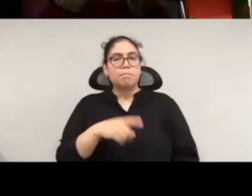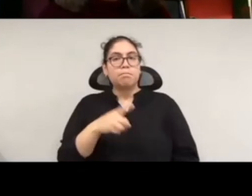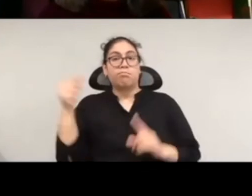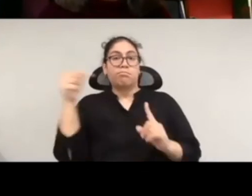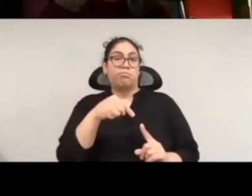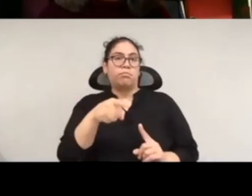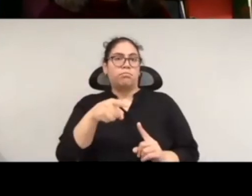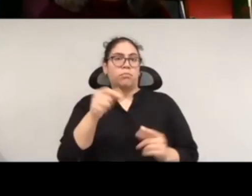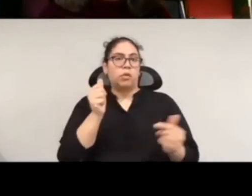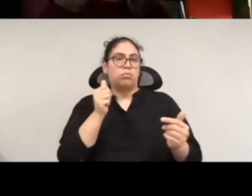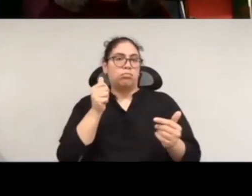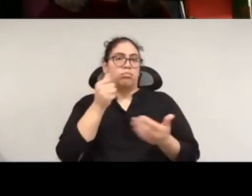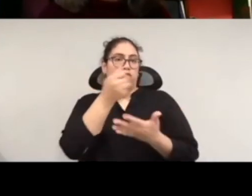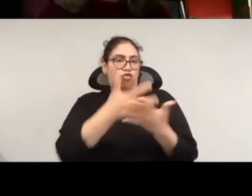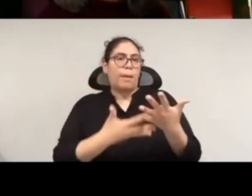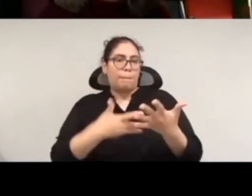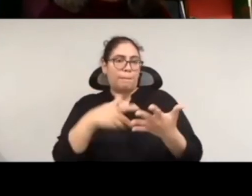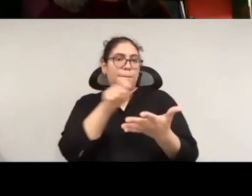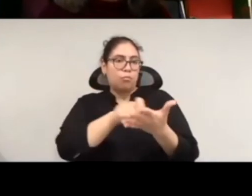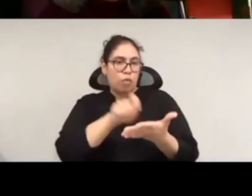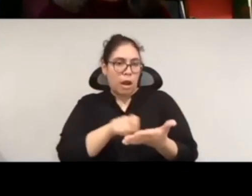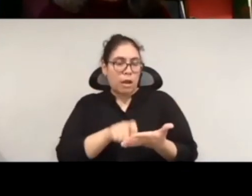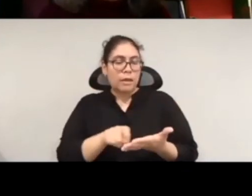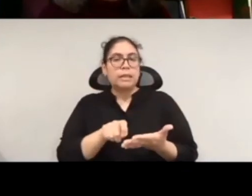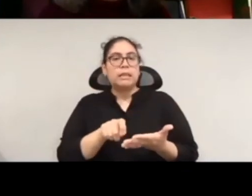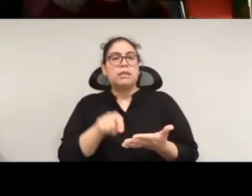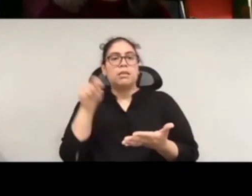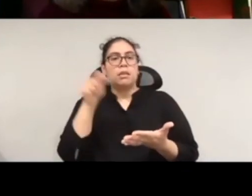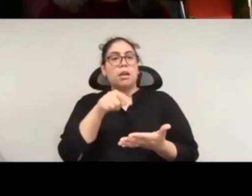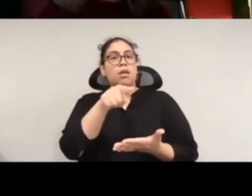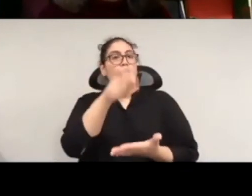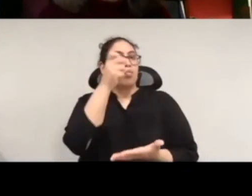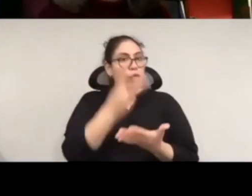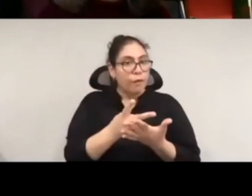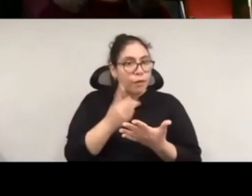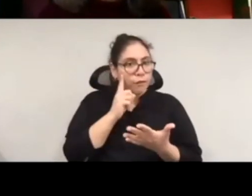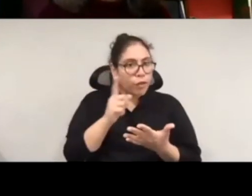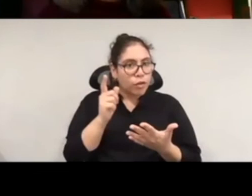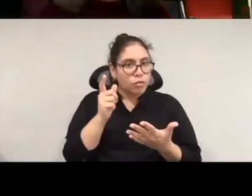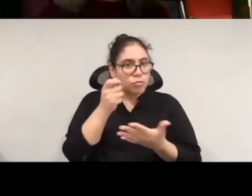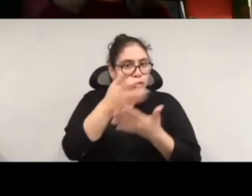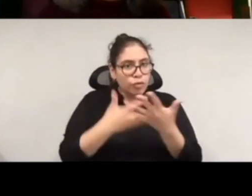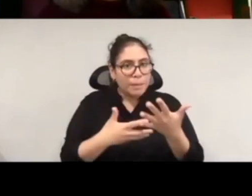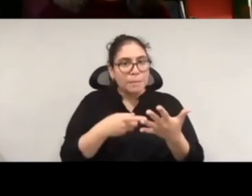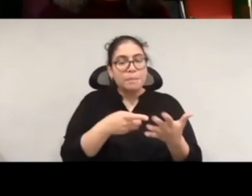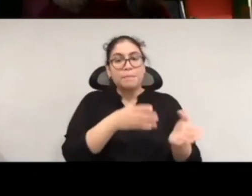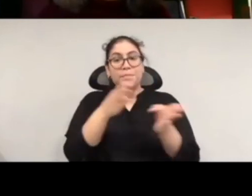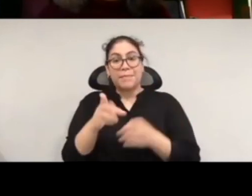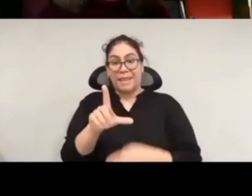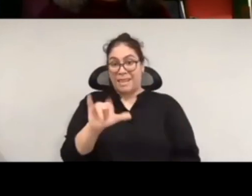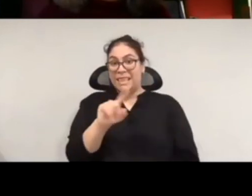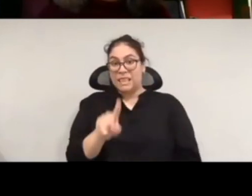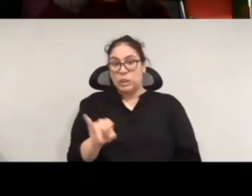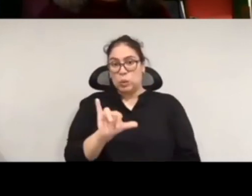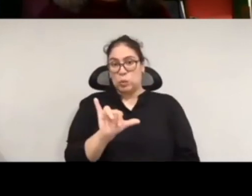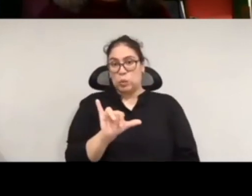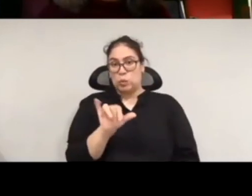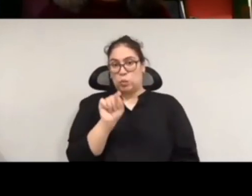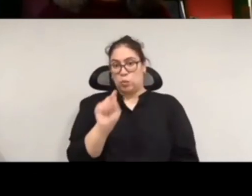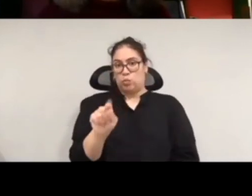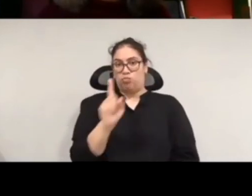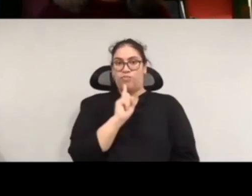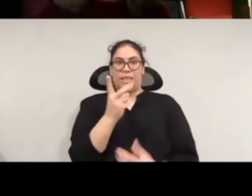and then your approval of the script writing. And Liz, that also addresses you. So it's actually